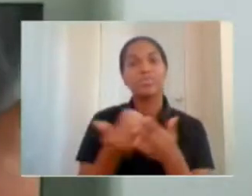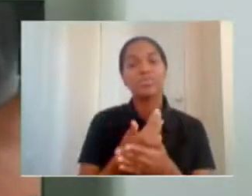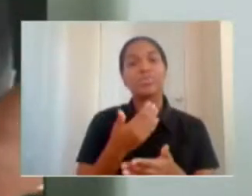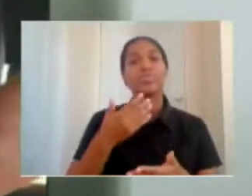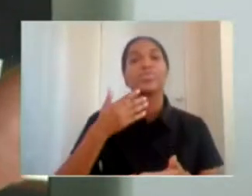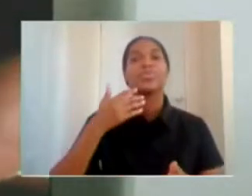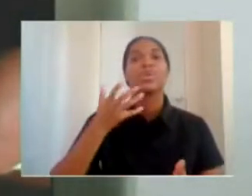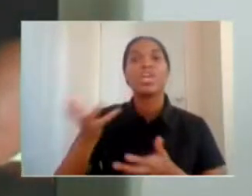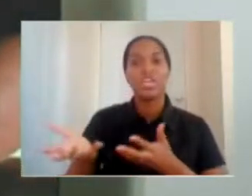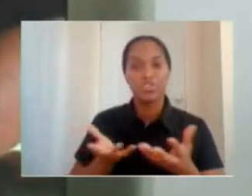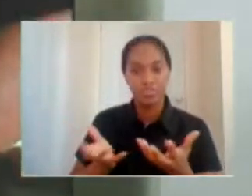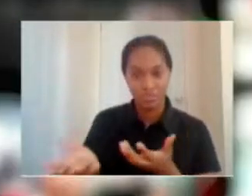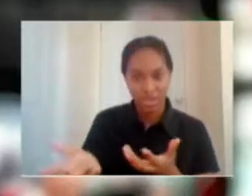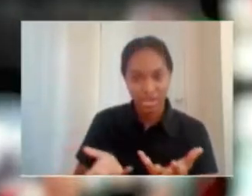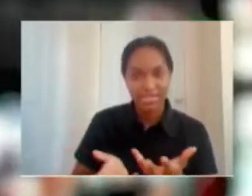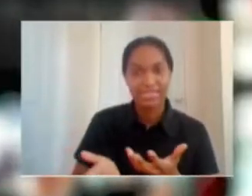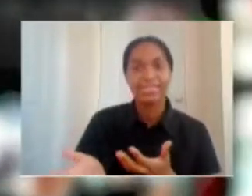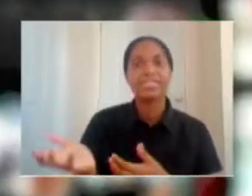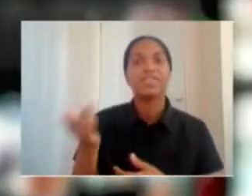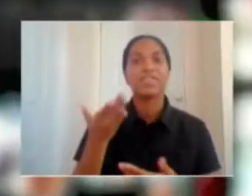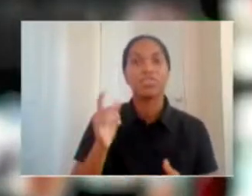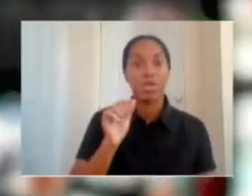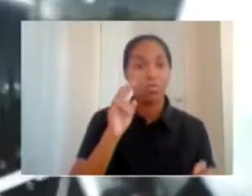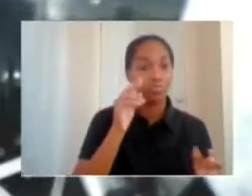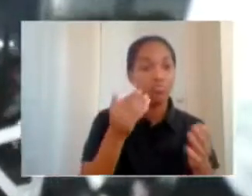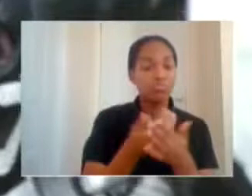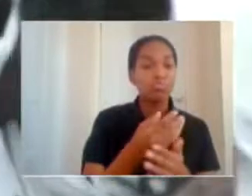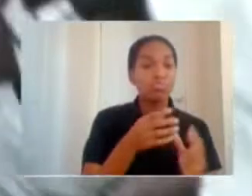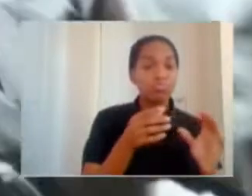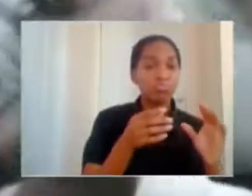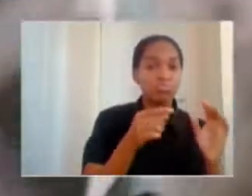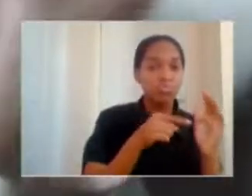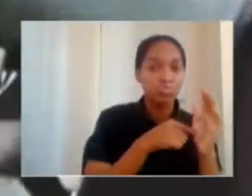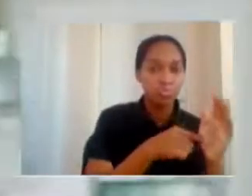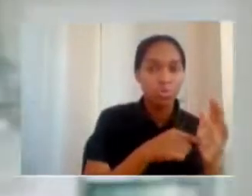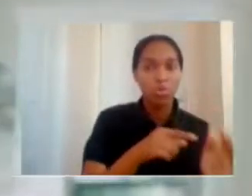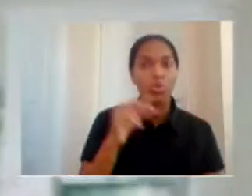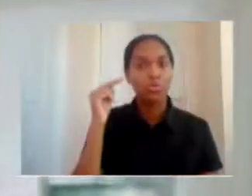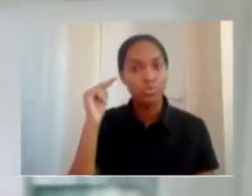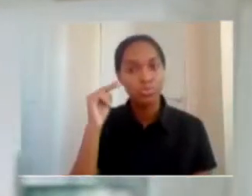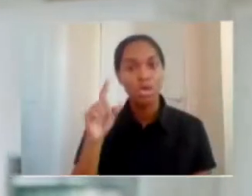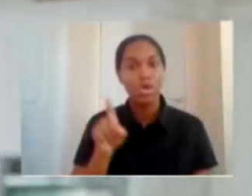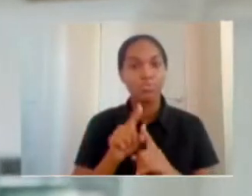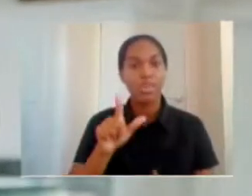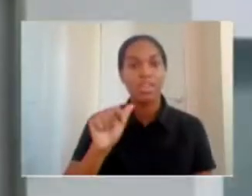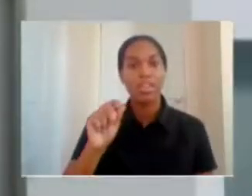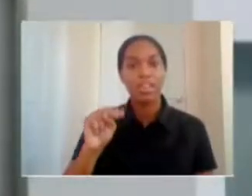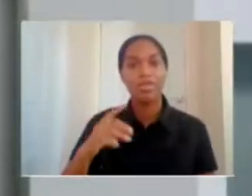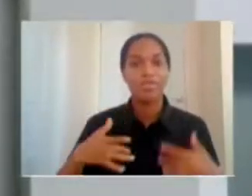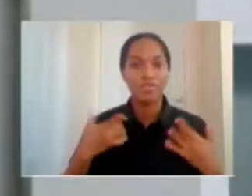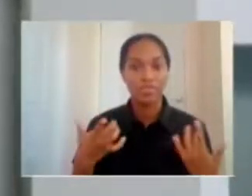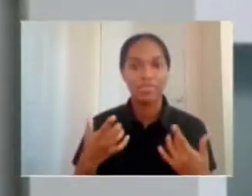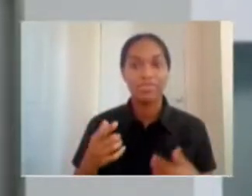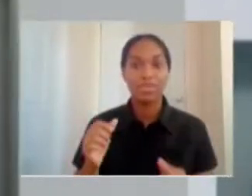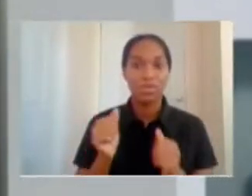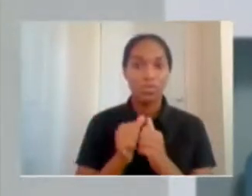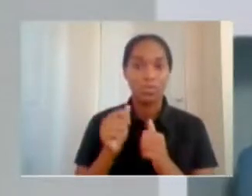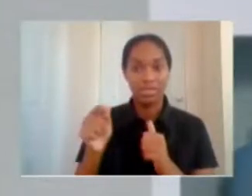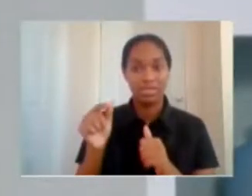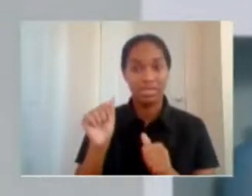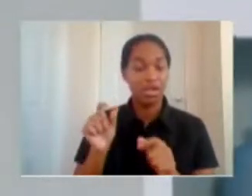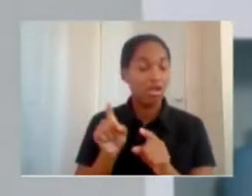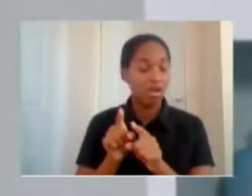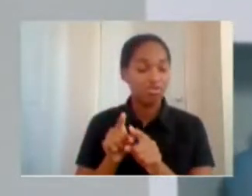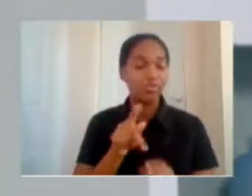you can watch your favorite shows, news, and live events like never before. With a navigation guide you can even personalize,